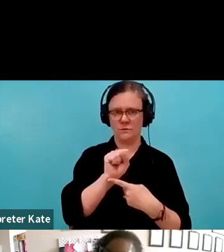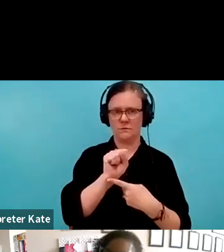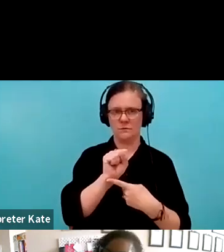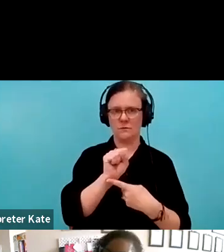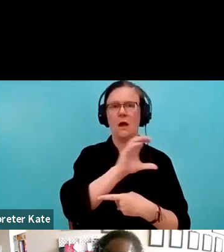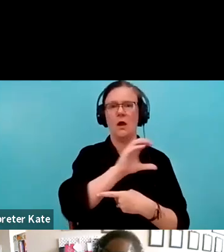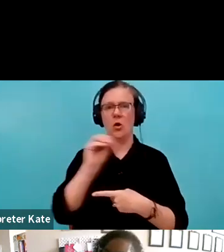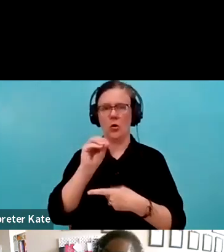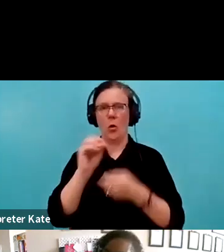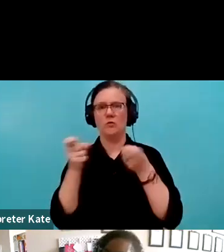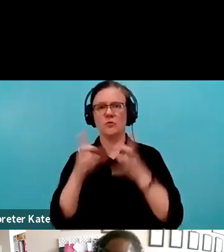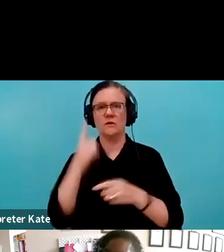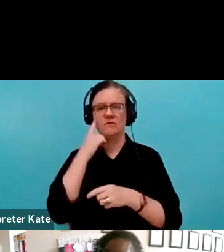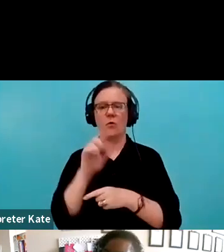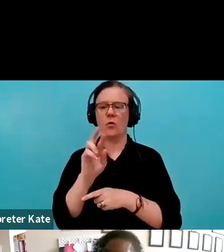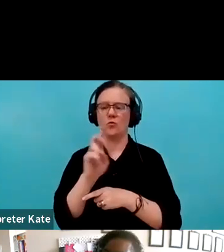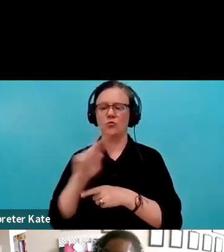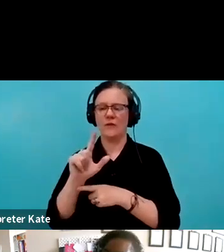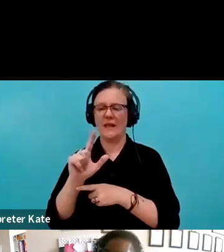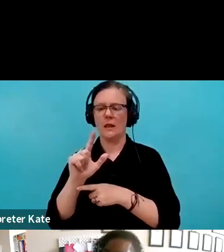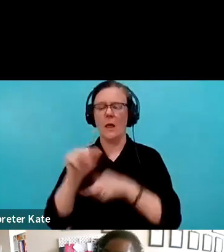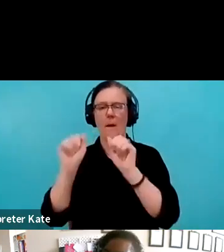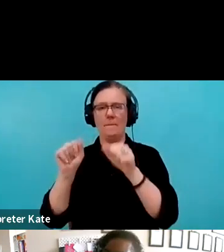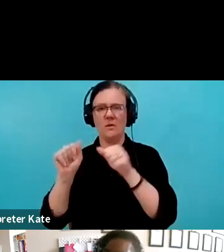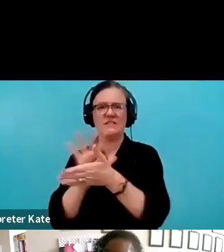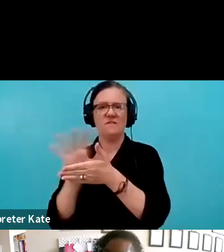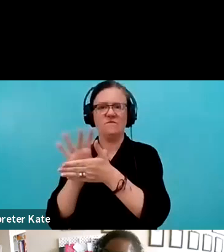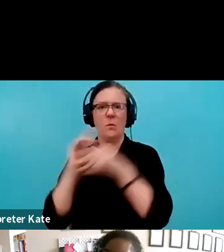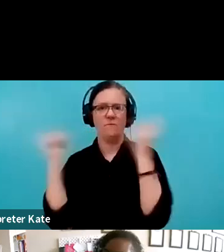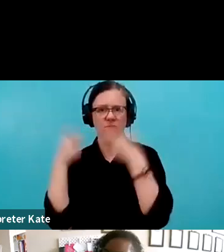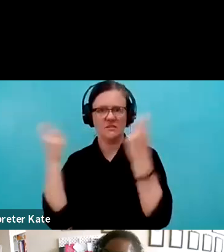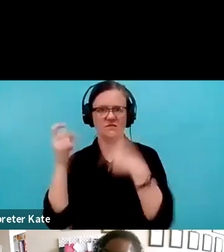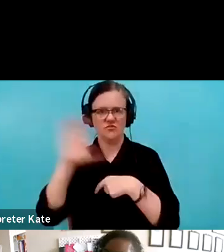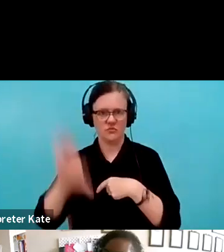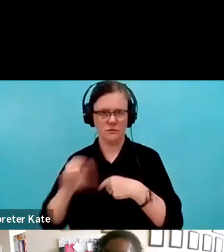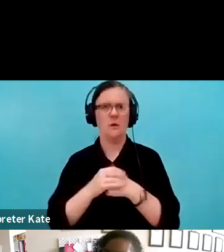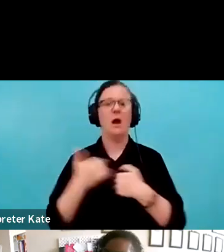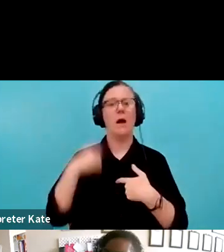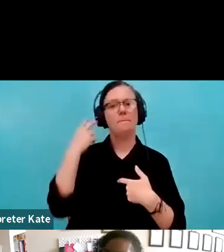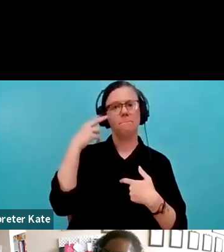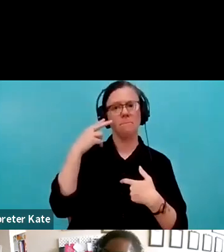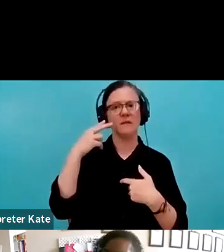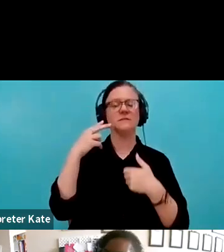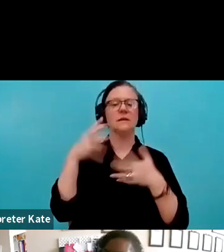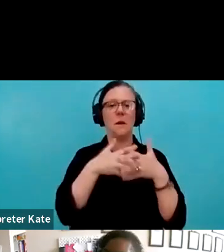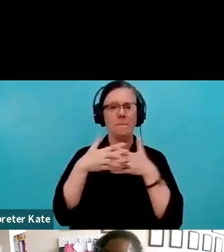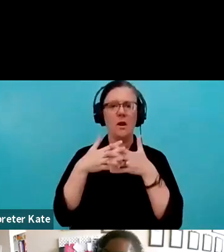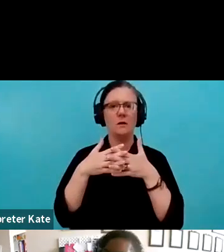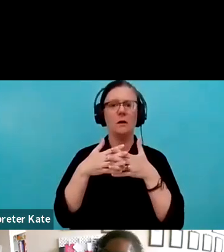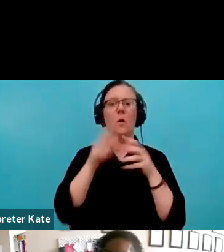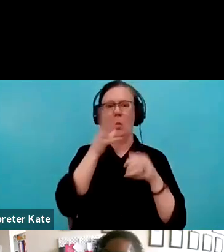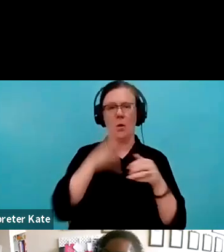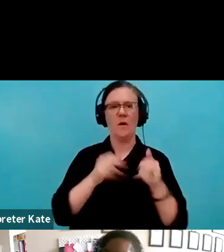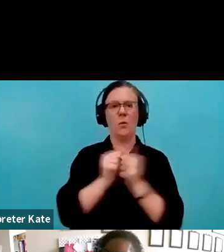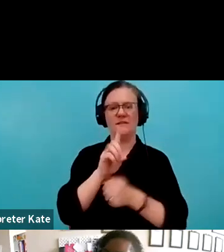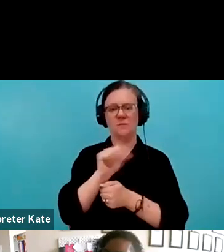Real Abilities Film Festival here in Chicago. I'm a Mexican-American disabled woman from a spinal